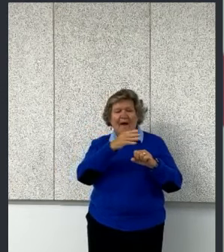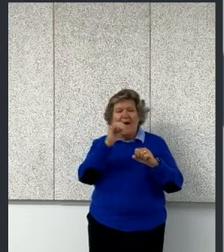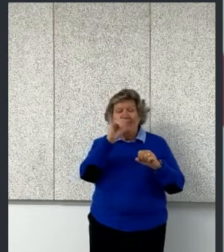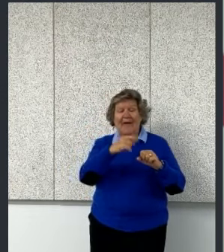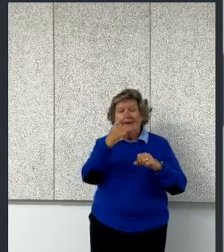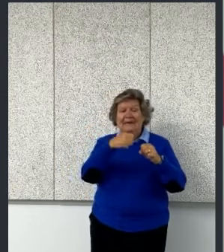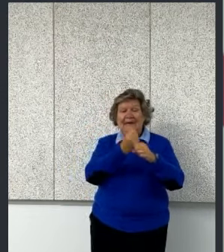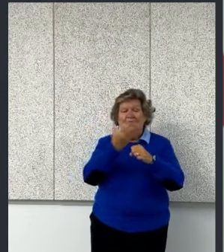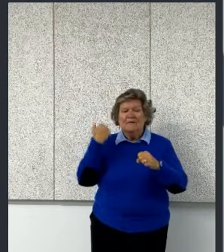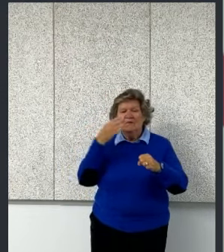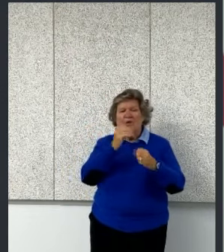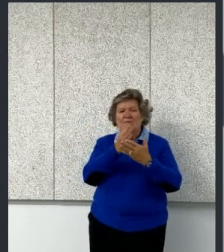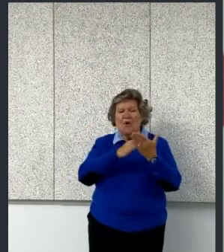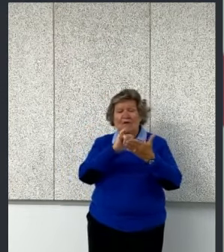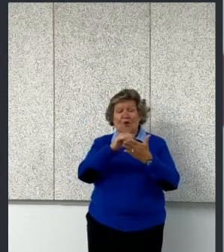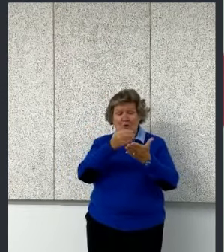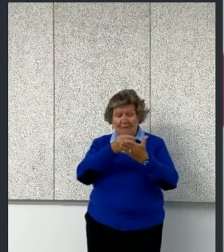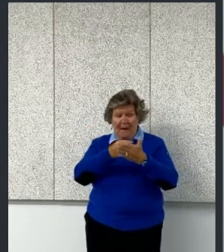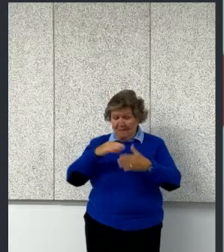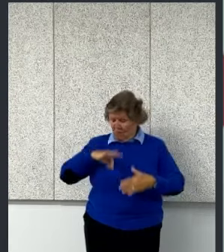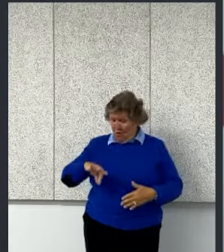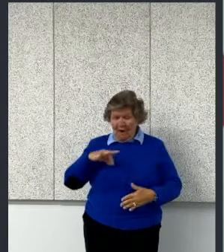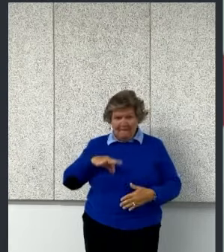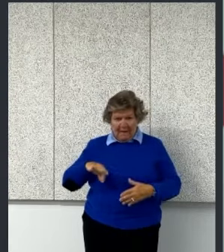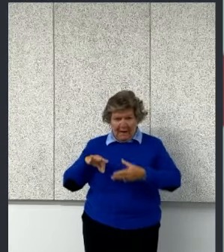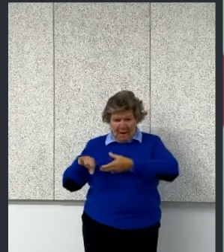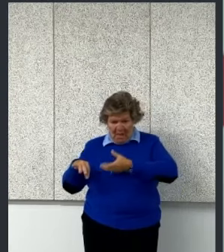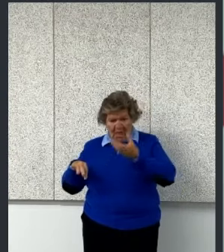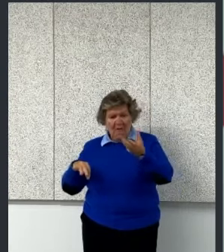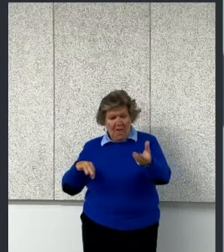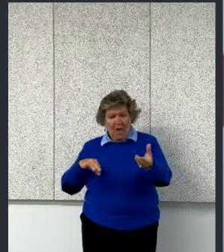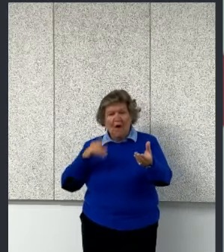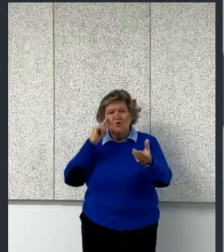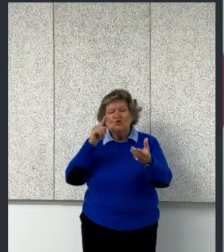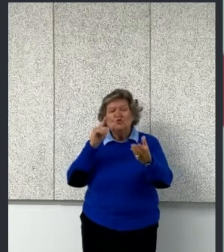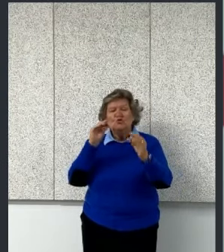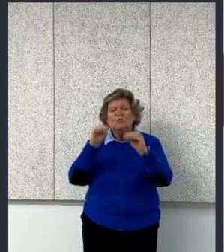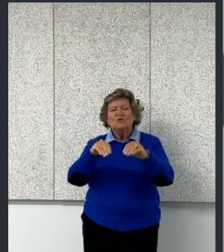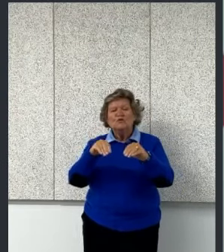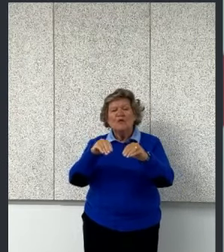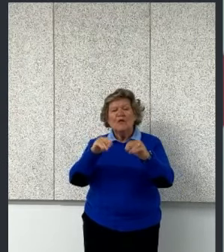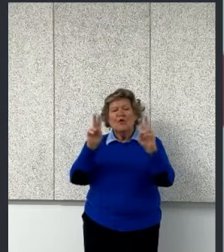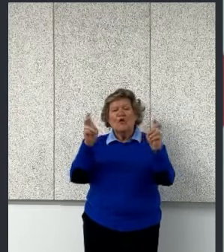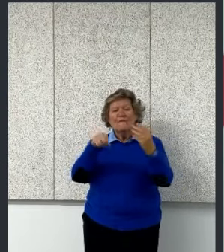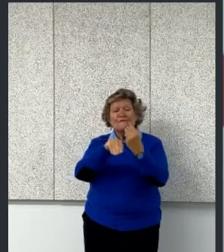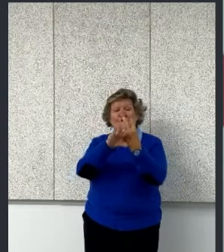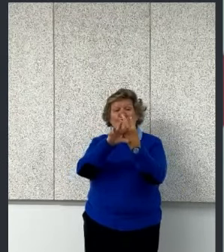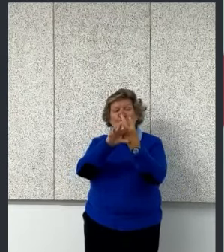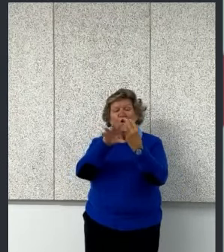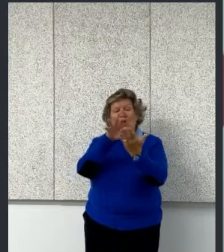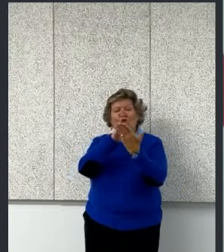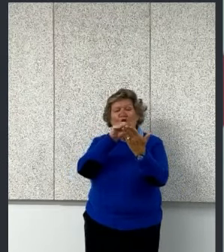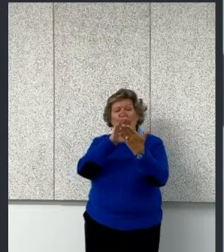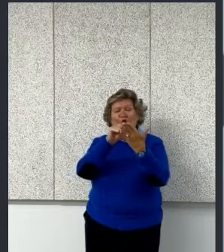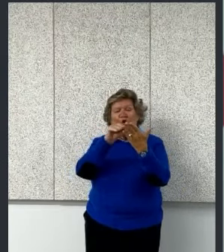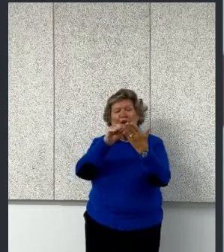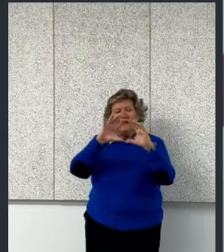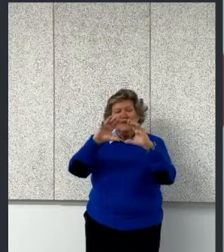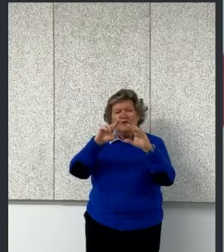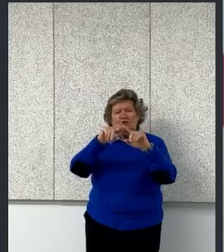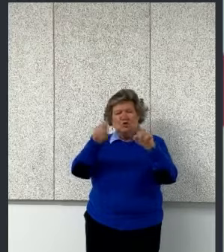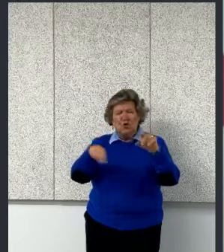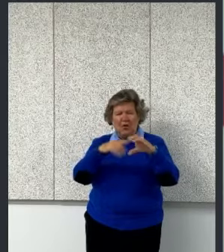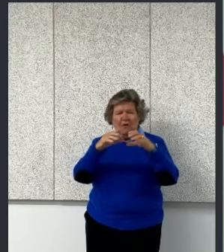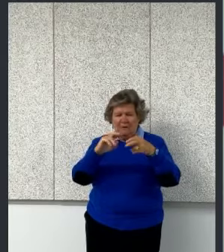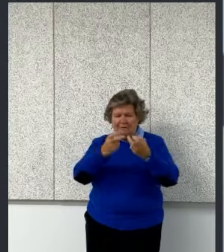before, and she's using part of her proceeds to put together virtual learning circles about solidarity economies. Mm-hmm. So how can